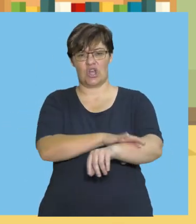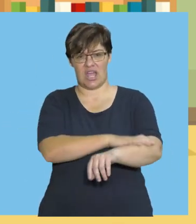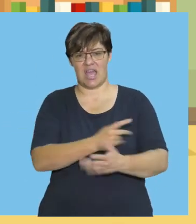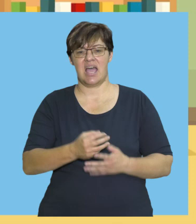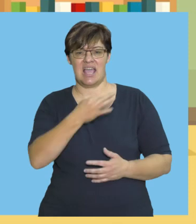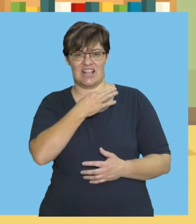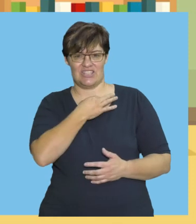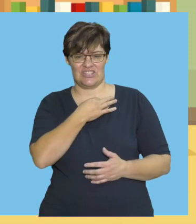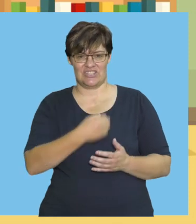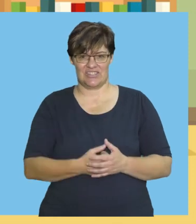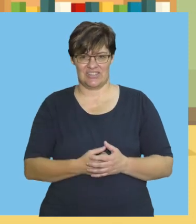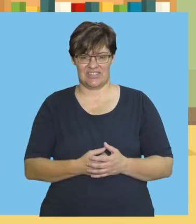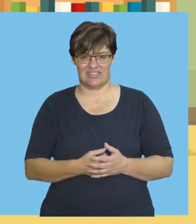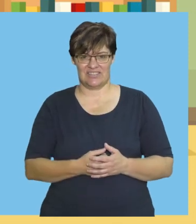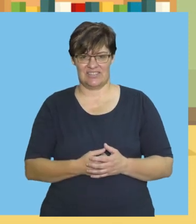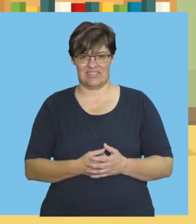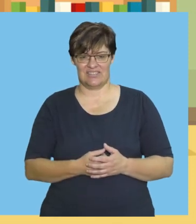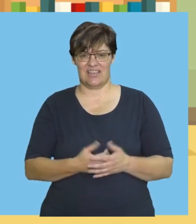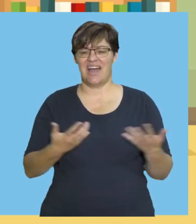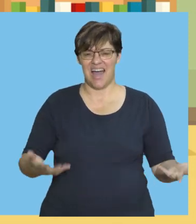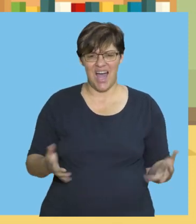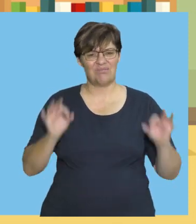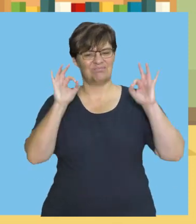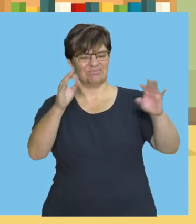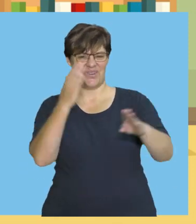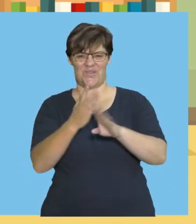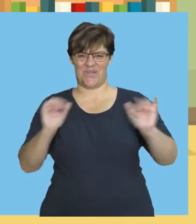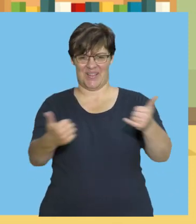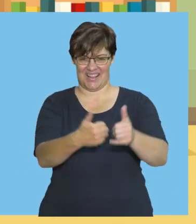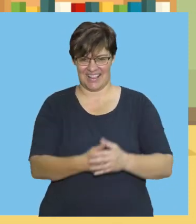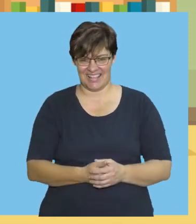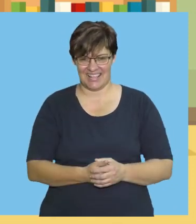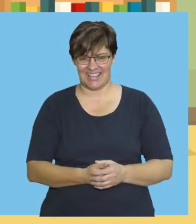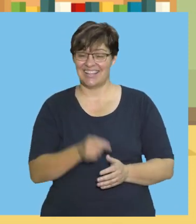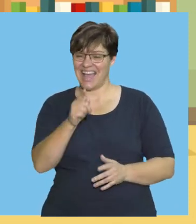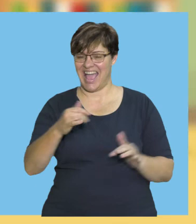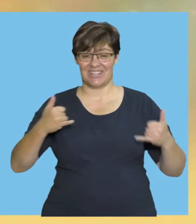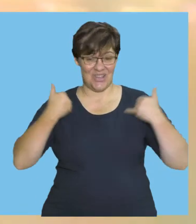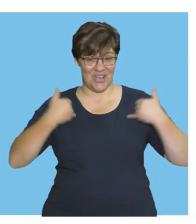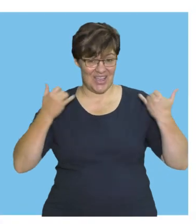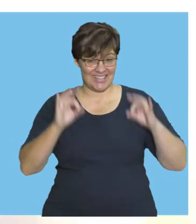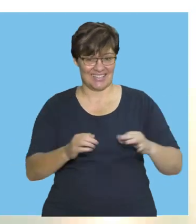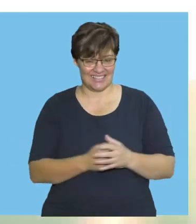English. Super work, children! That was fun!